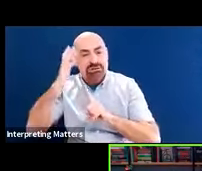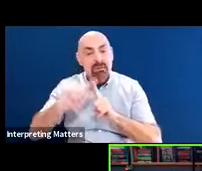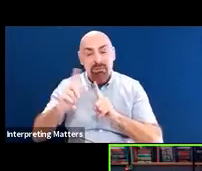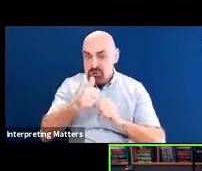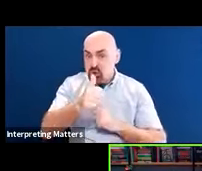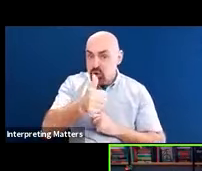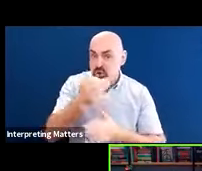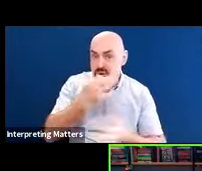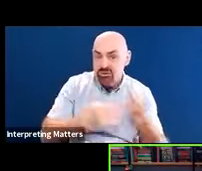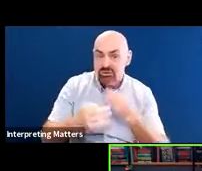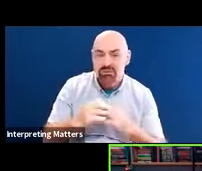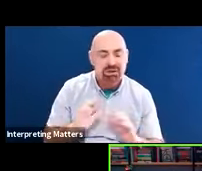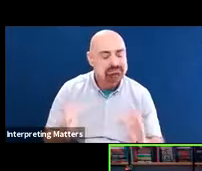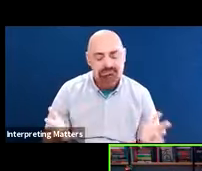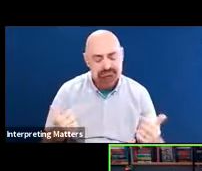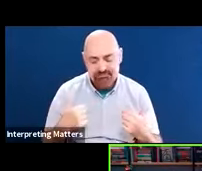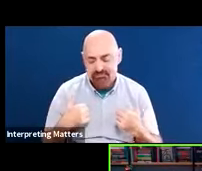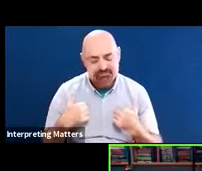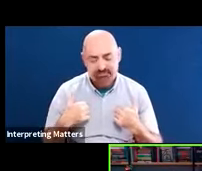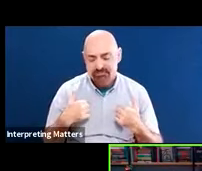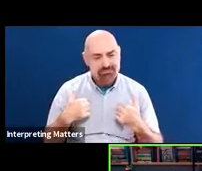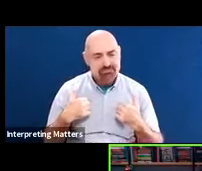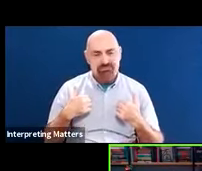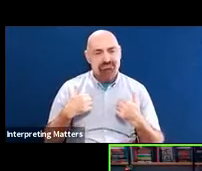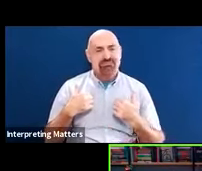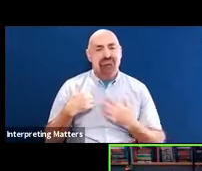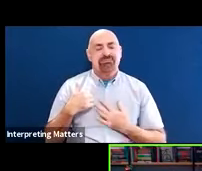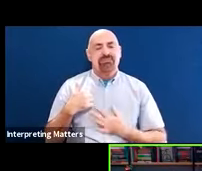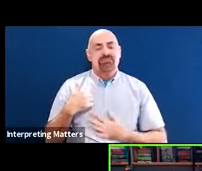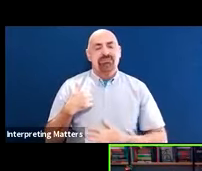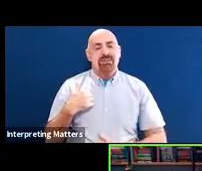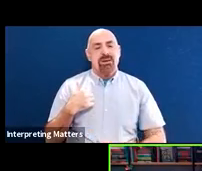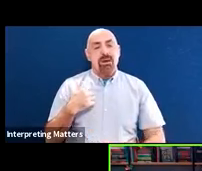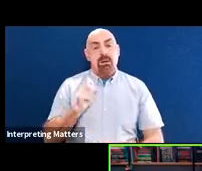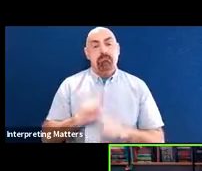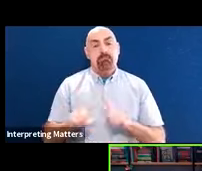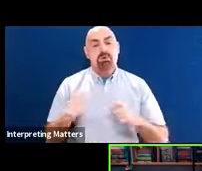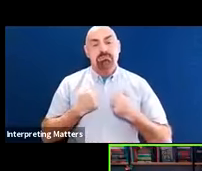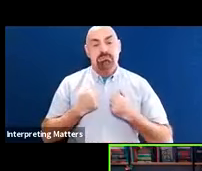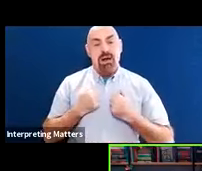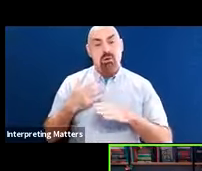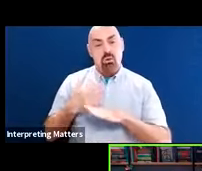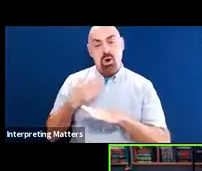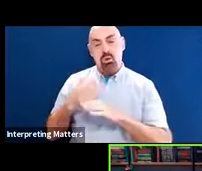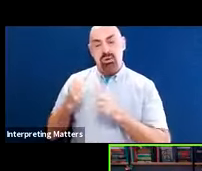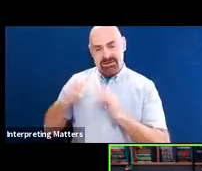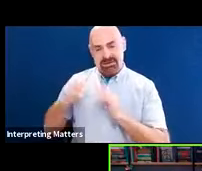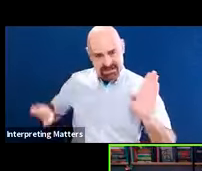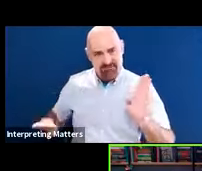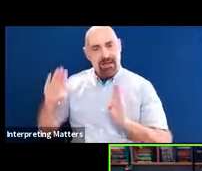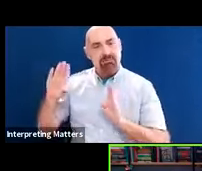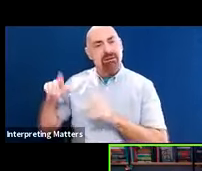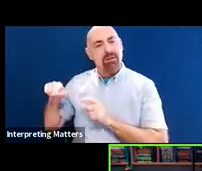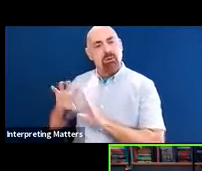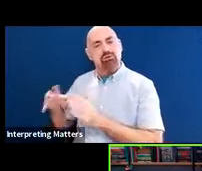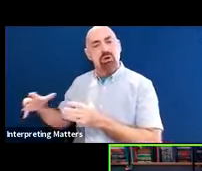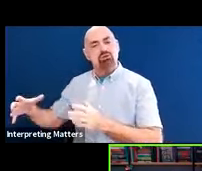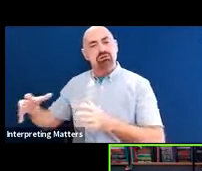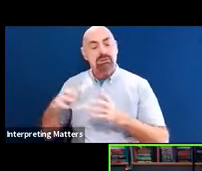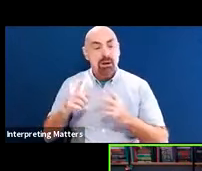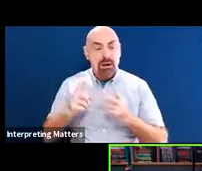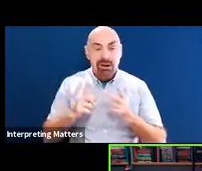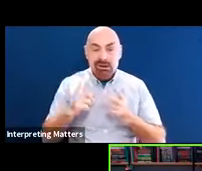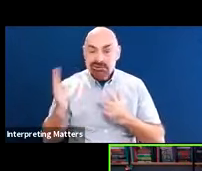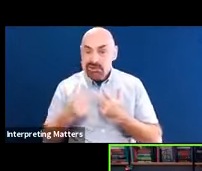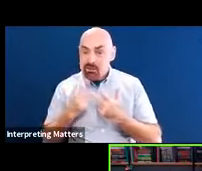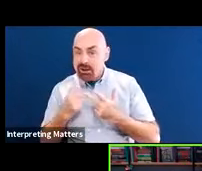well. It's just that, most of the countries that we work with are developing countries. So I would love for someone else on the panel to